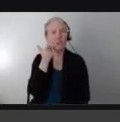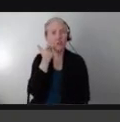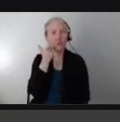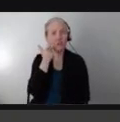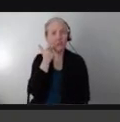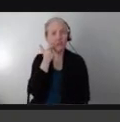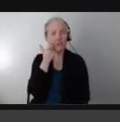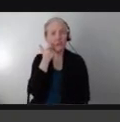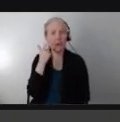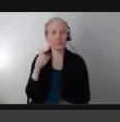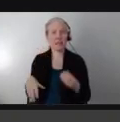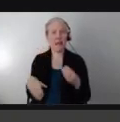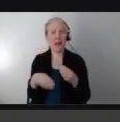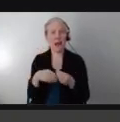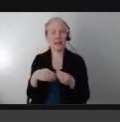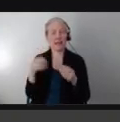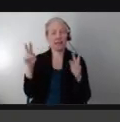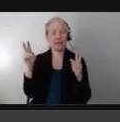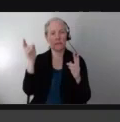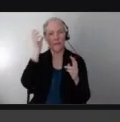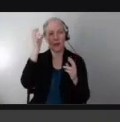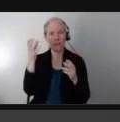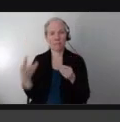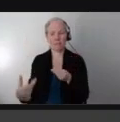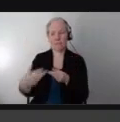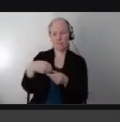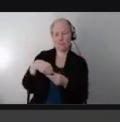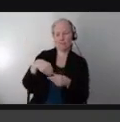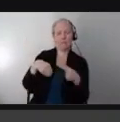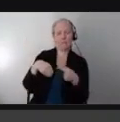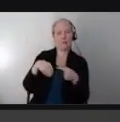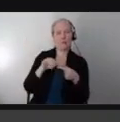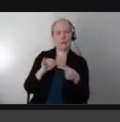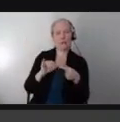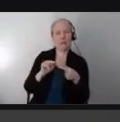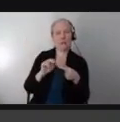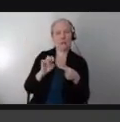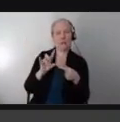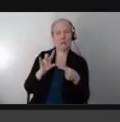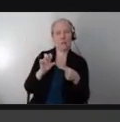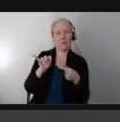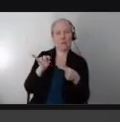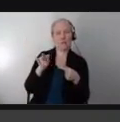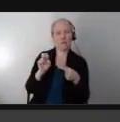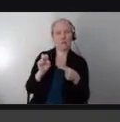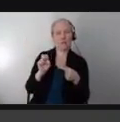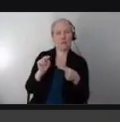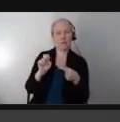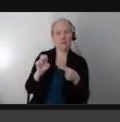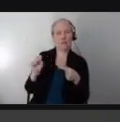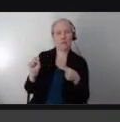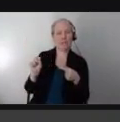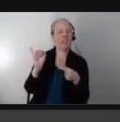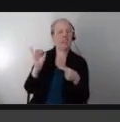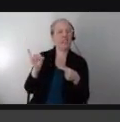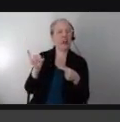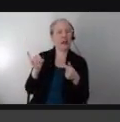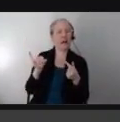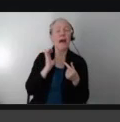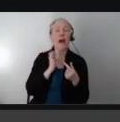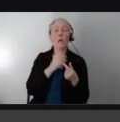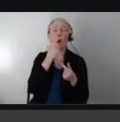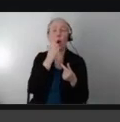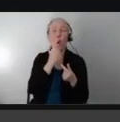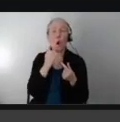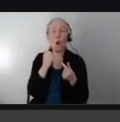inclusiveness as our core value, an additional core value. And I think that's very